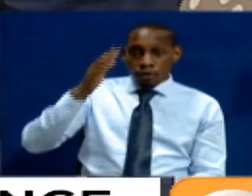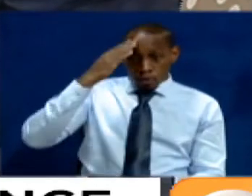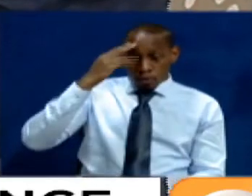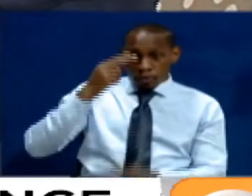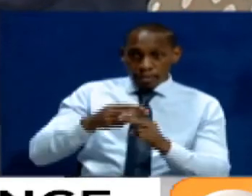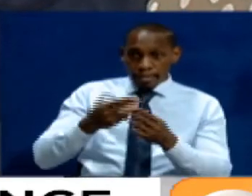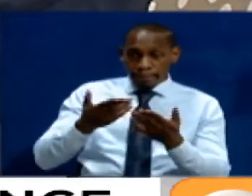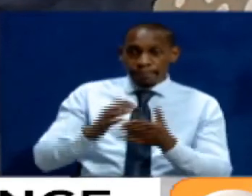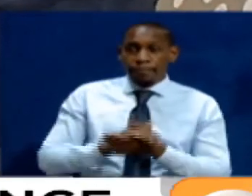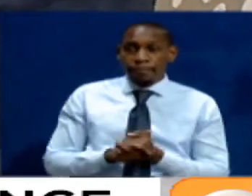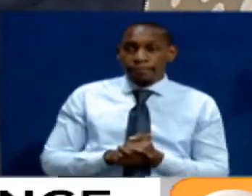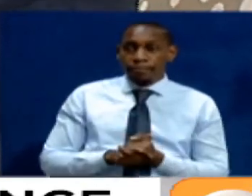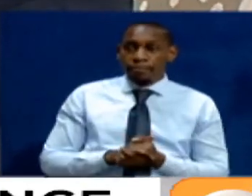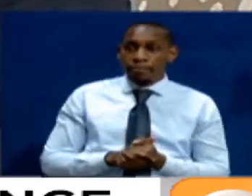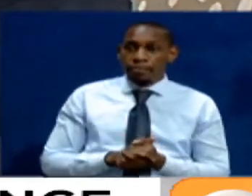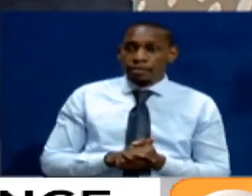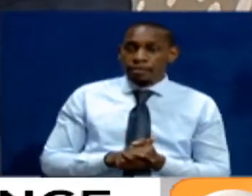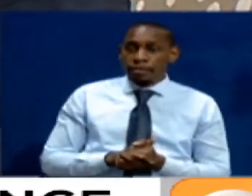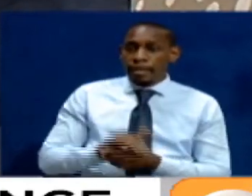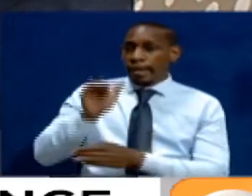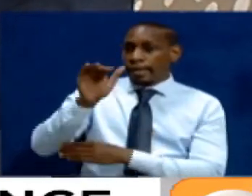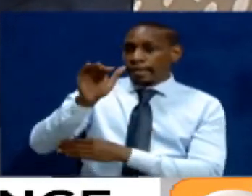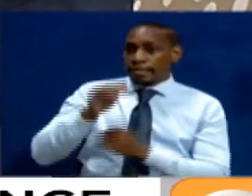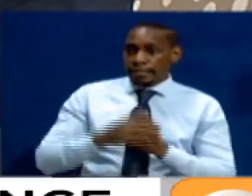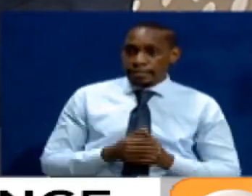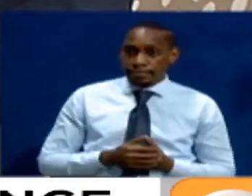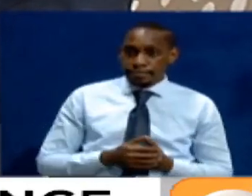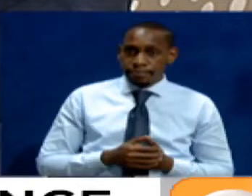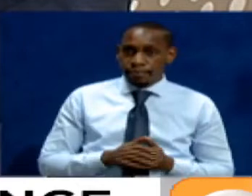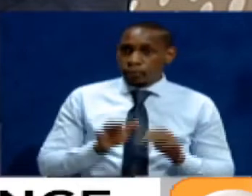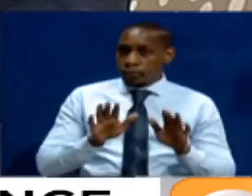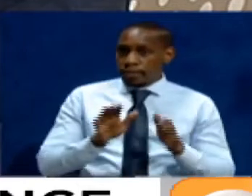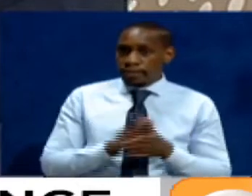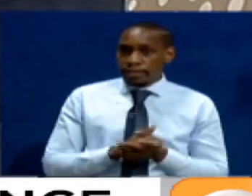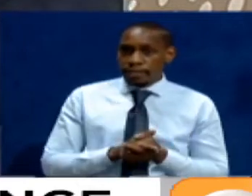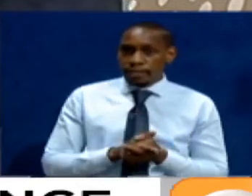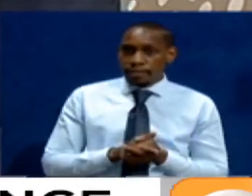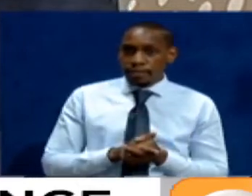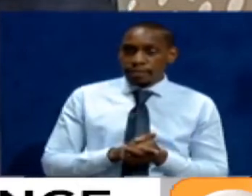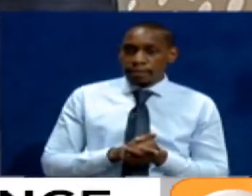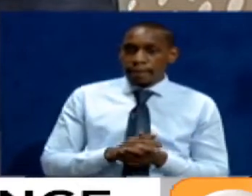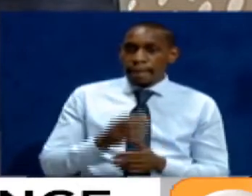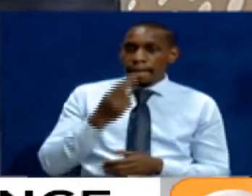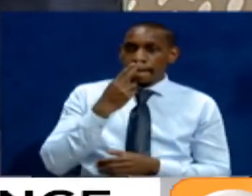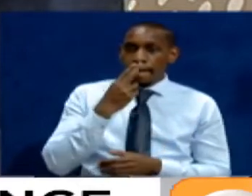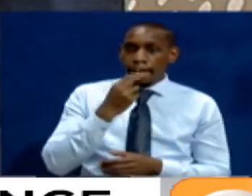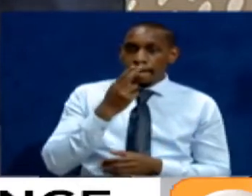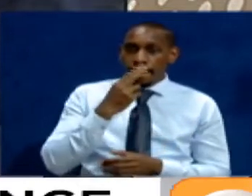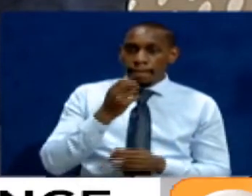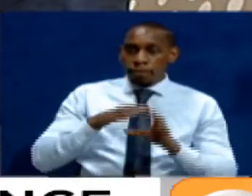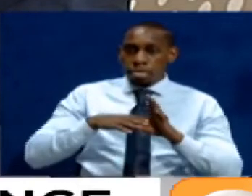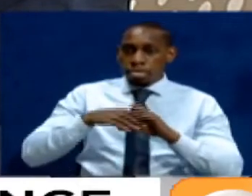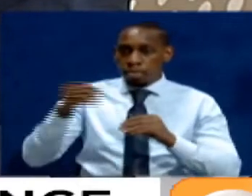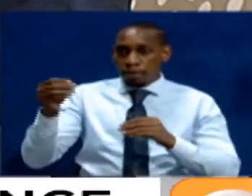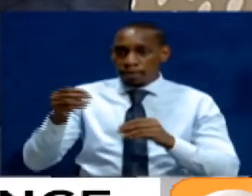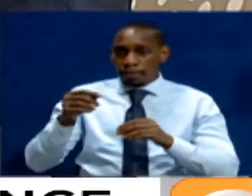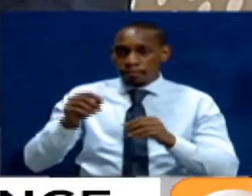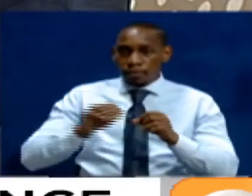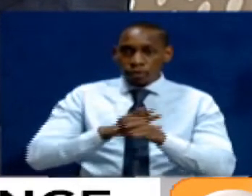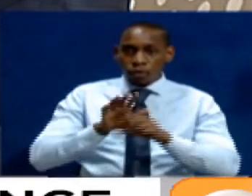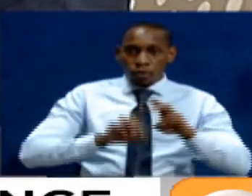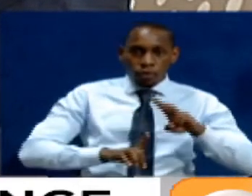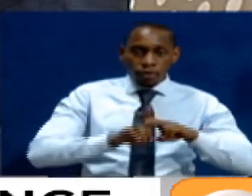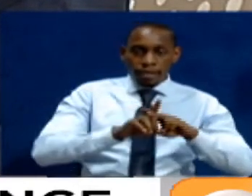of him, all the way in Kansas. He's asking, look, when did the flu exit and corona